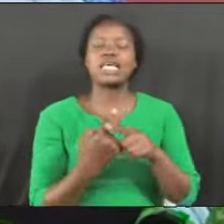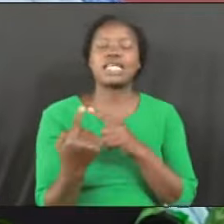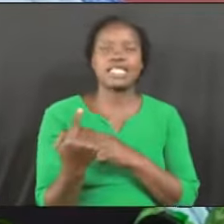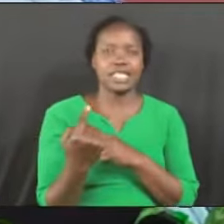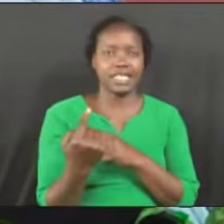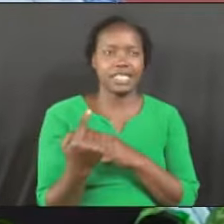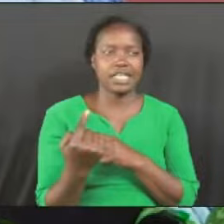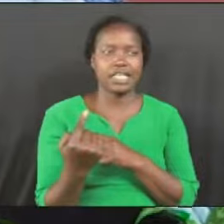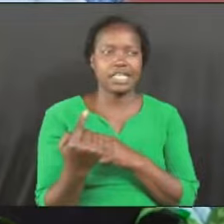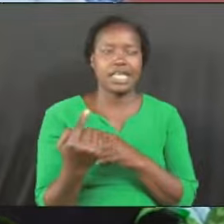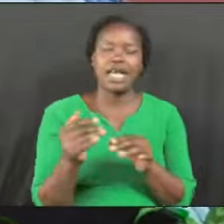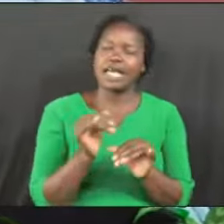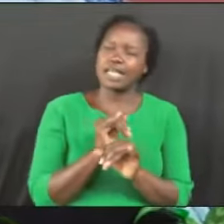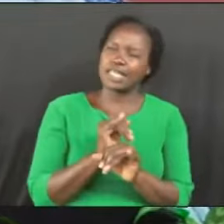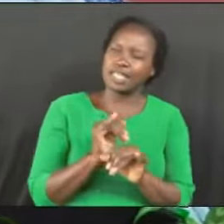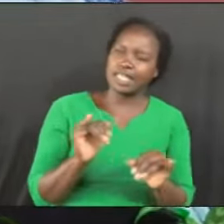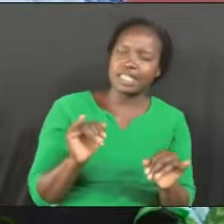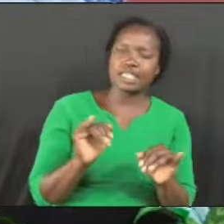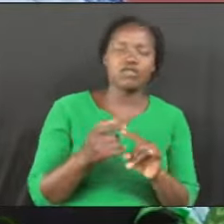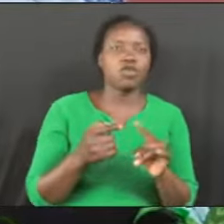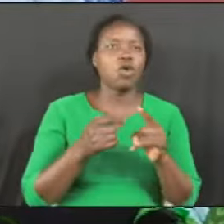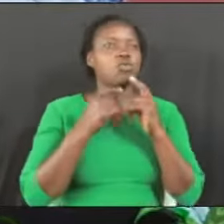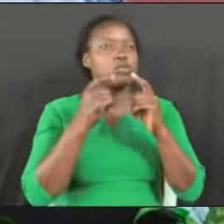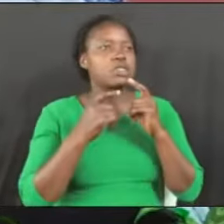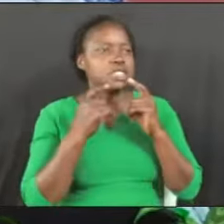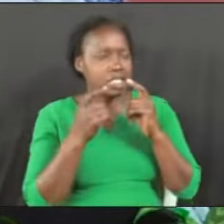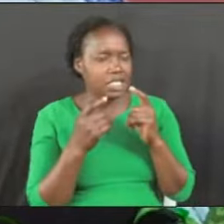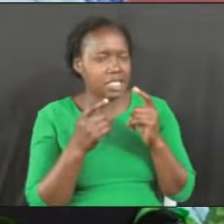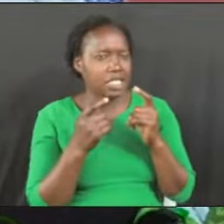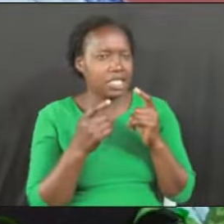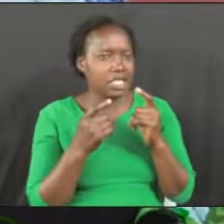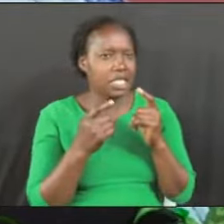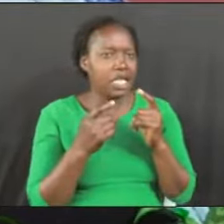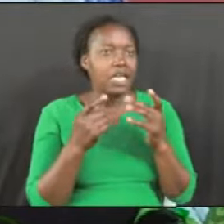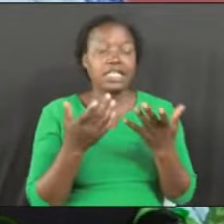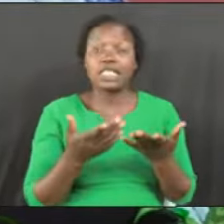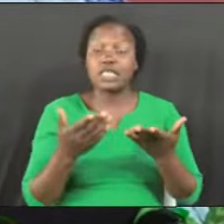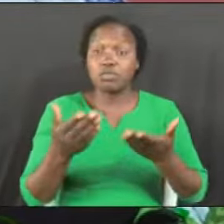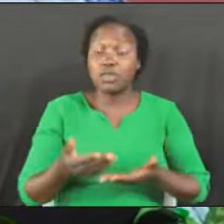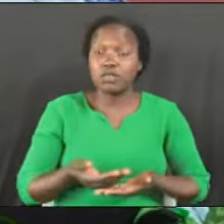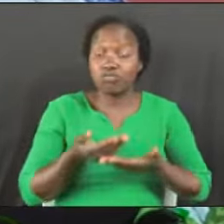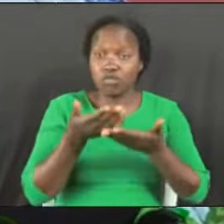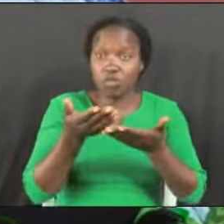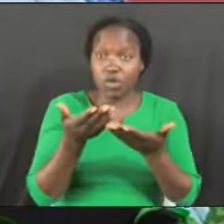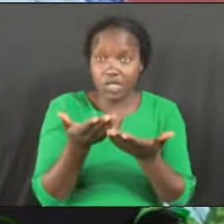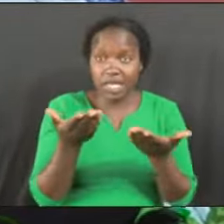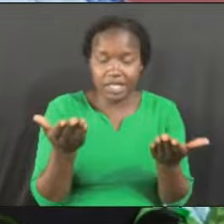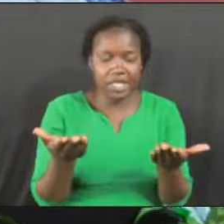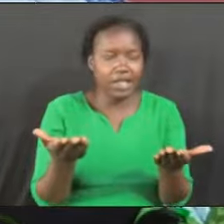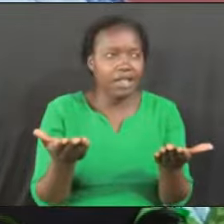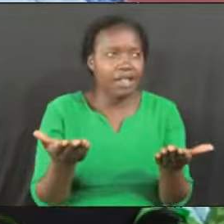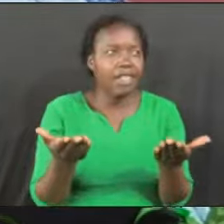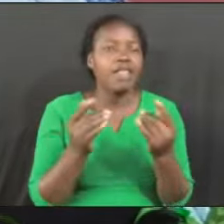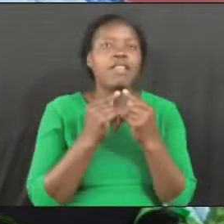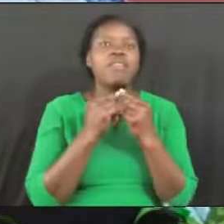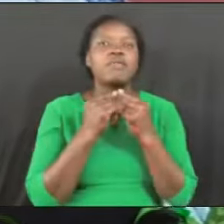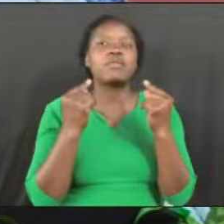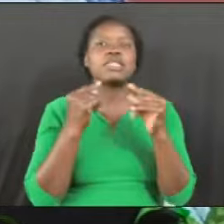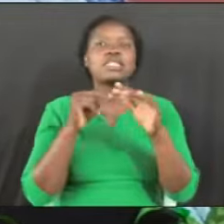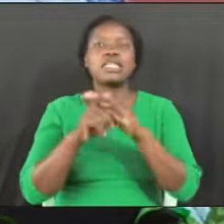to cleanse it from sins which had been conveyed there. The priest